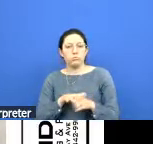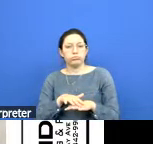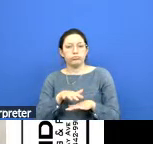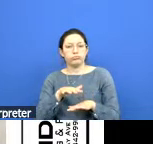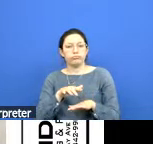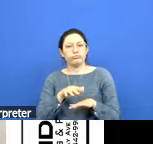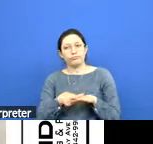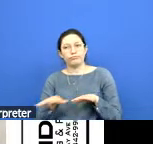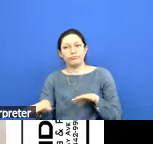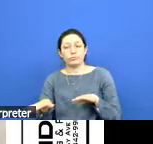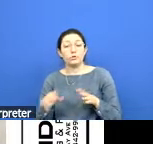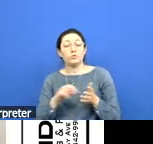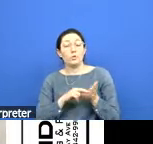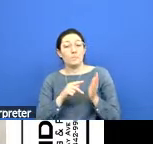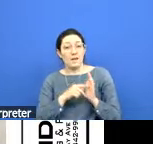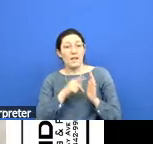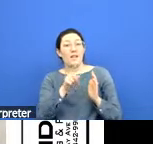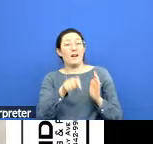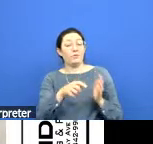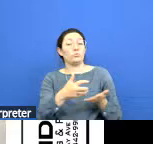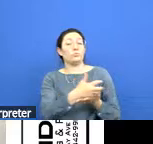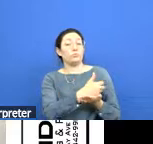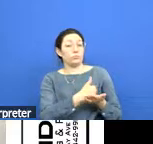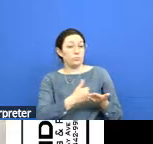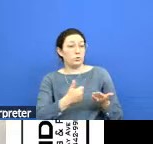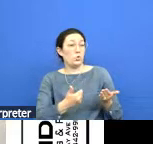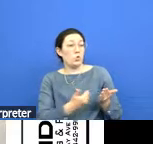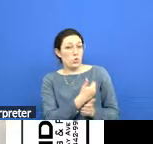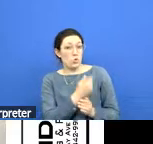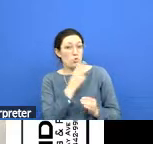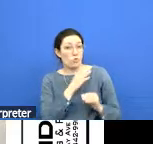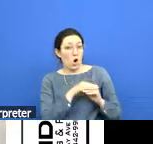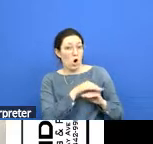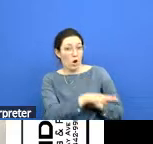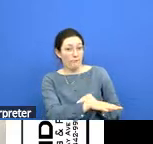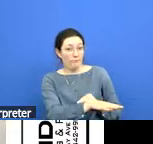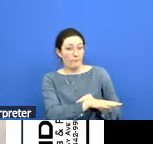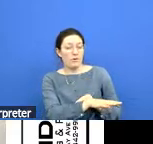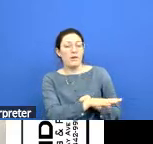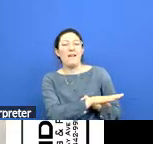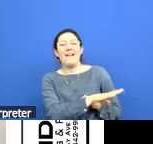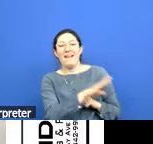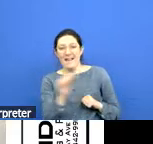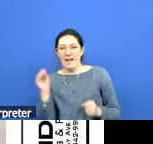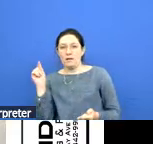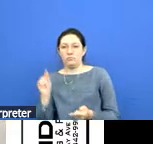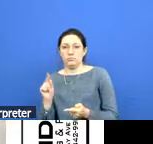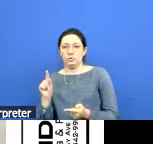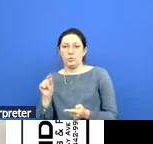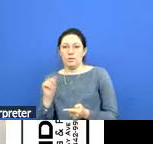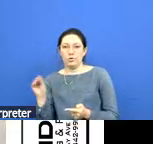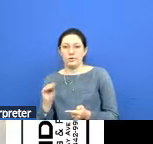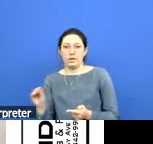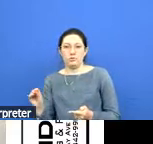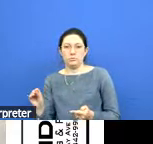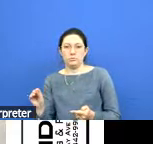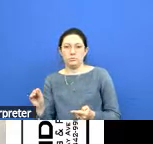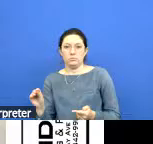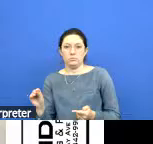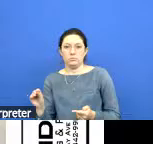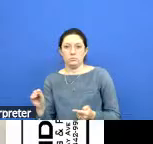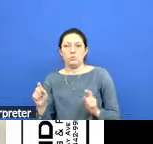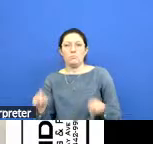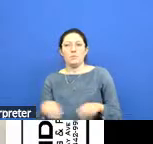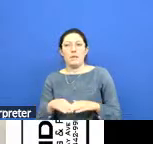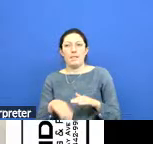capture all new runoff they create from impervious surfaces, the total runoff has to be 20% less than the existing condition